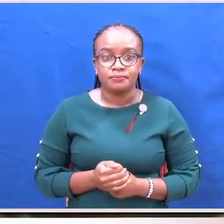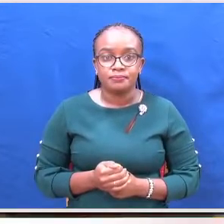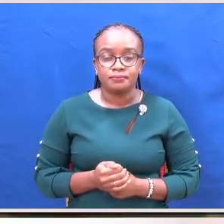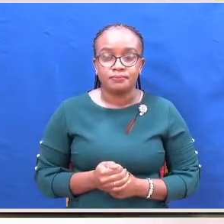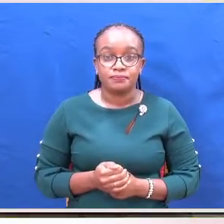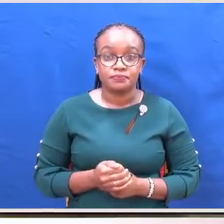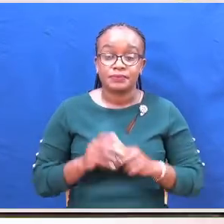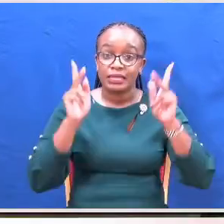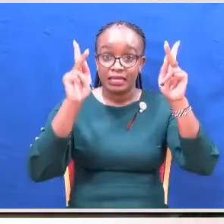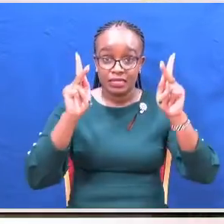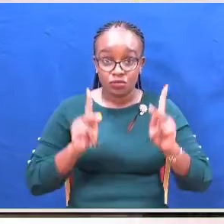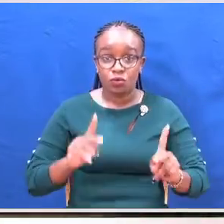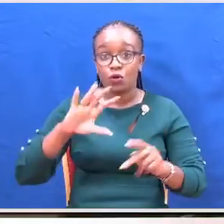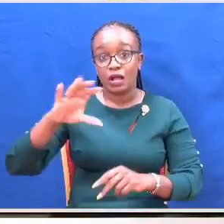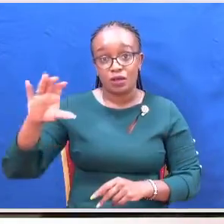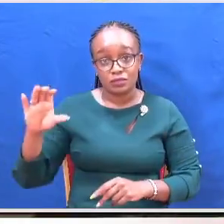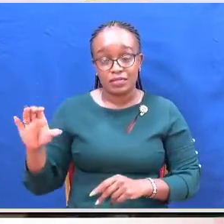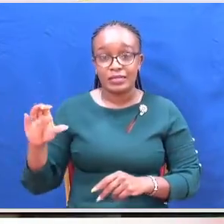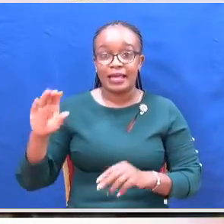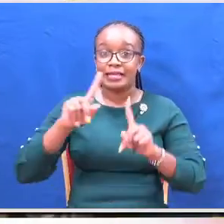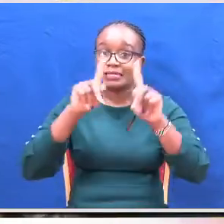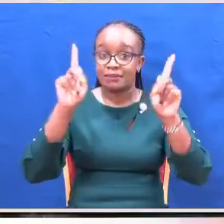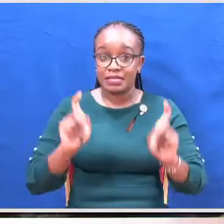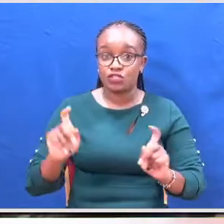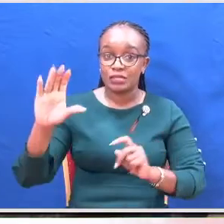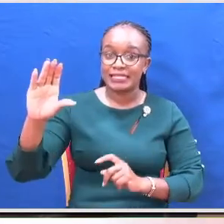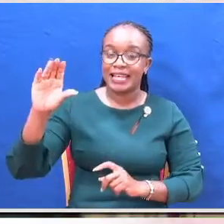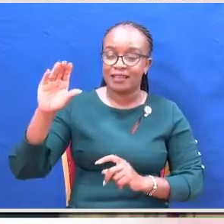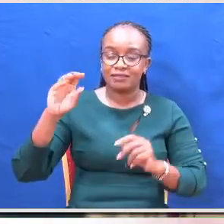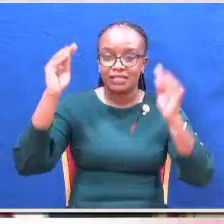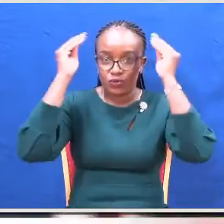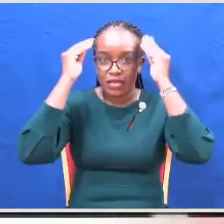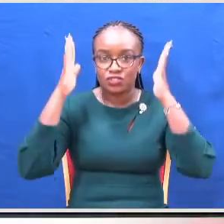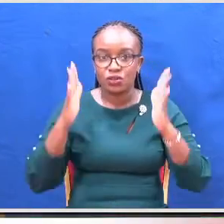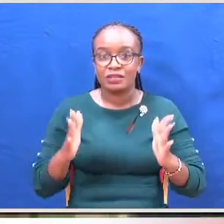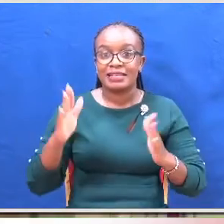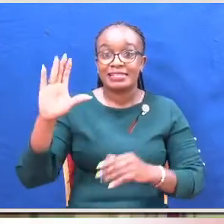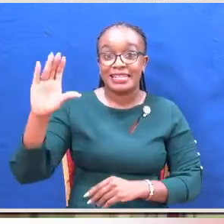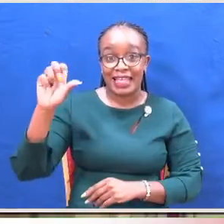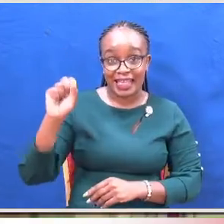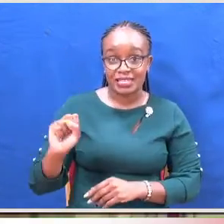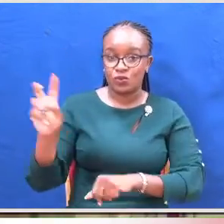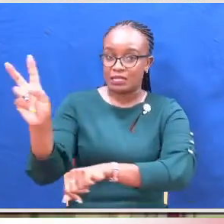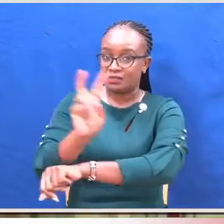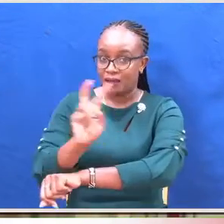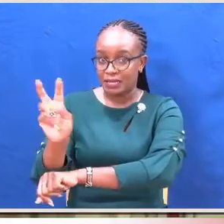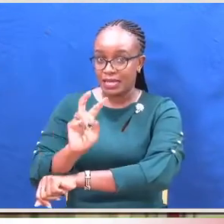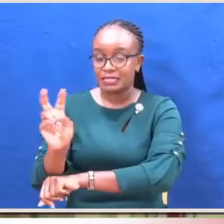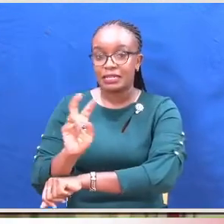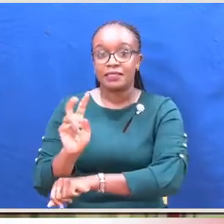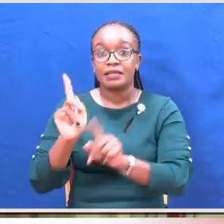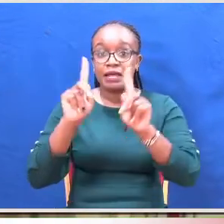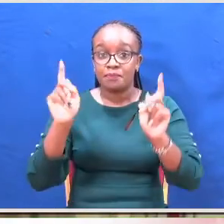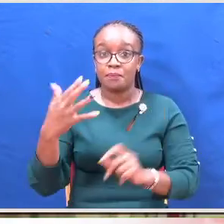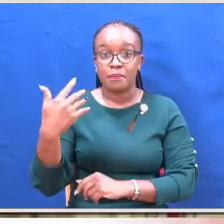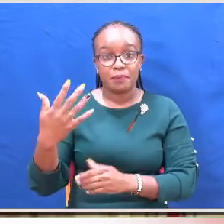In Kisumu, the Education Cabinet Secretary was supervising the distribution of the examination papers to center managers. The